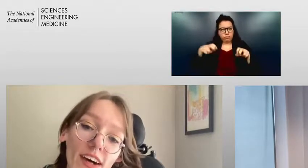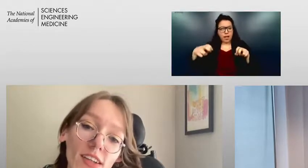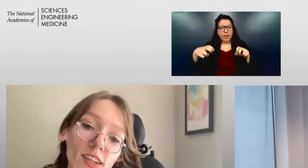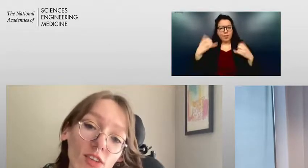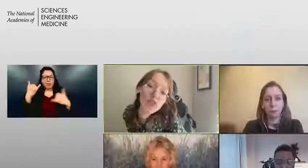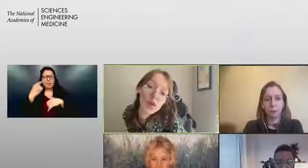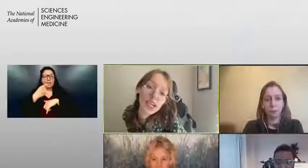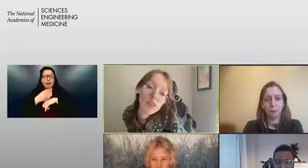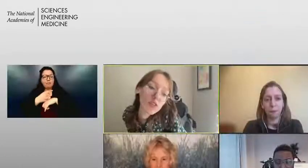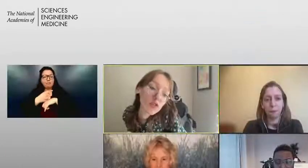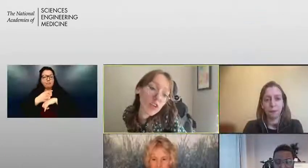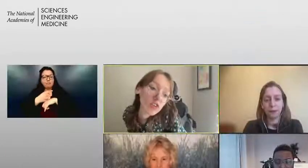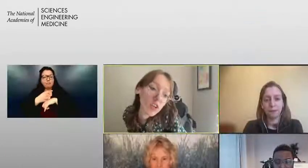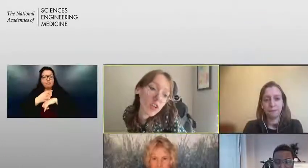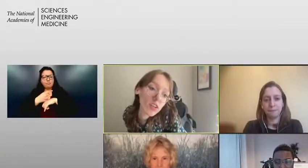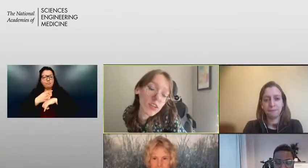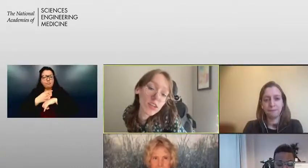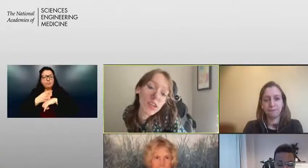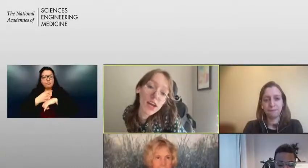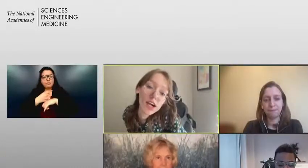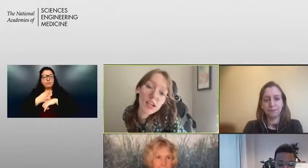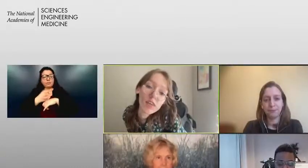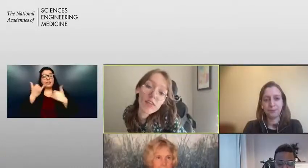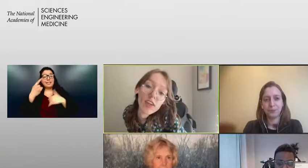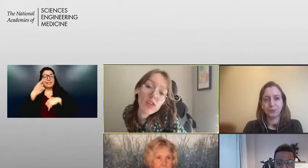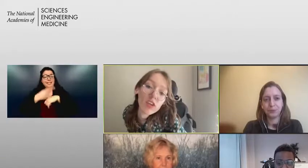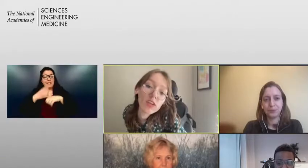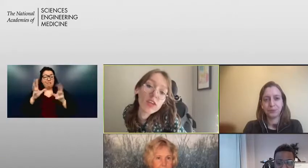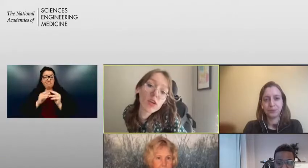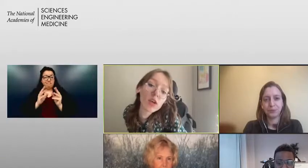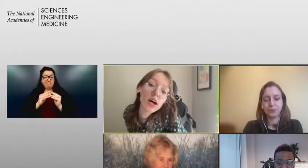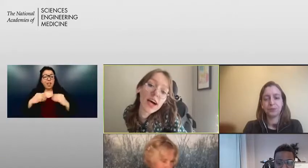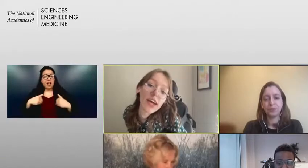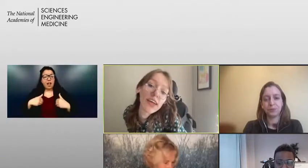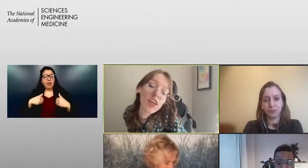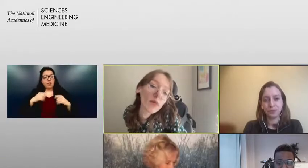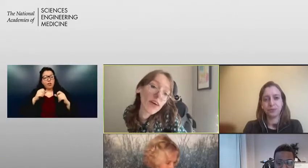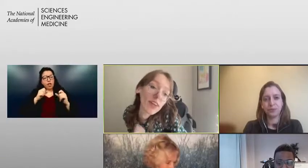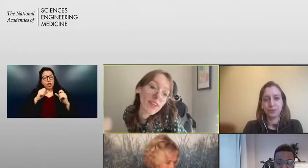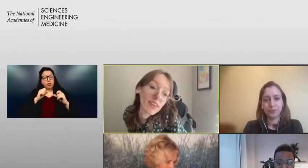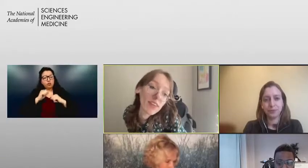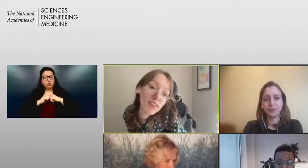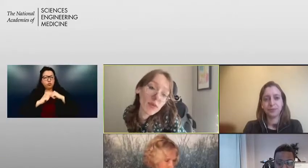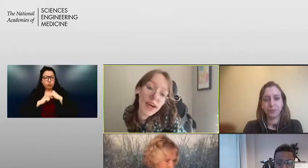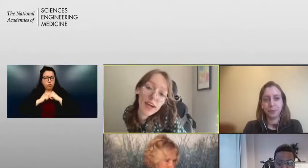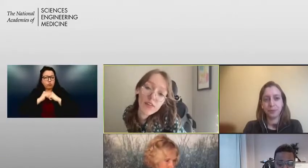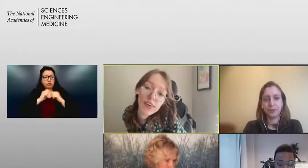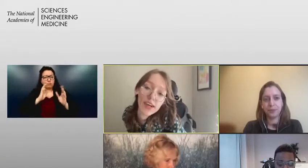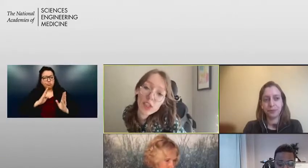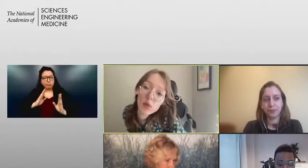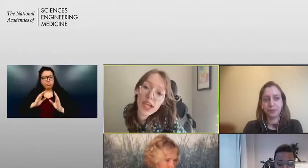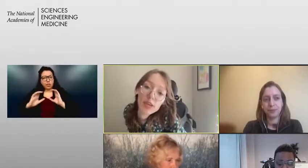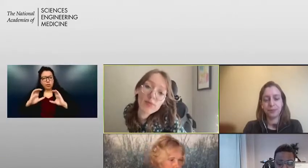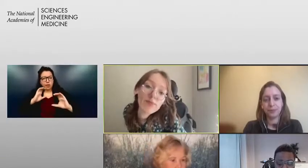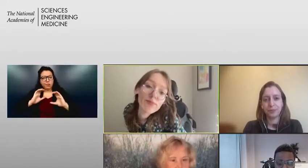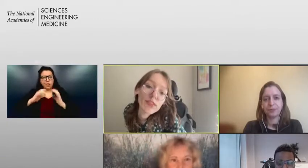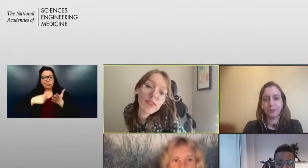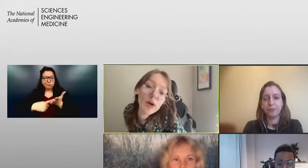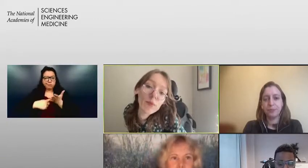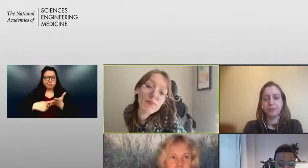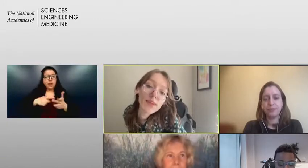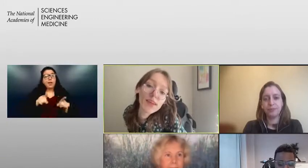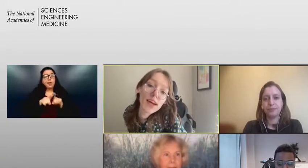us for kind of a structured conversation, and then as well as some live Q&A.